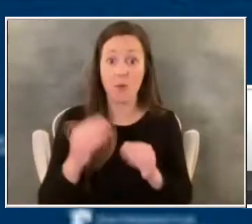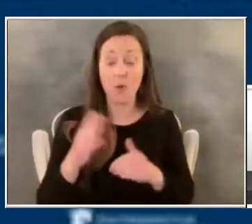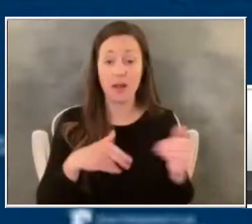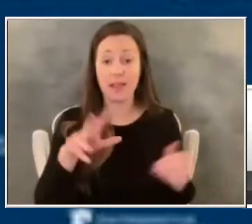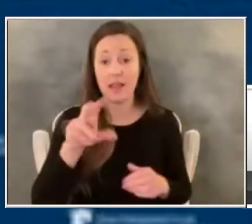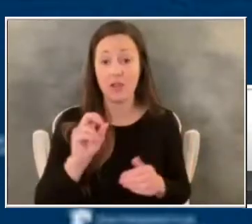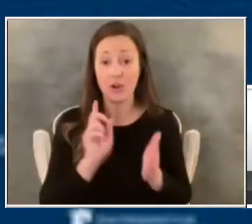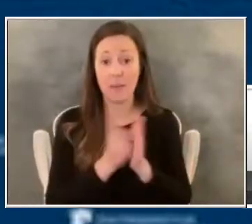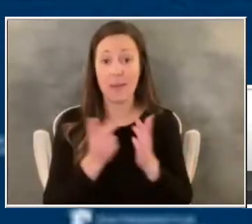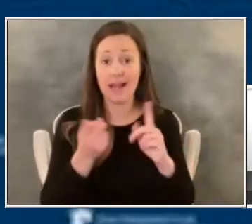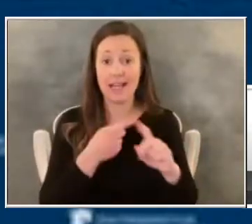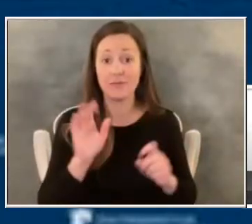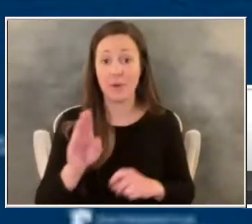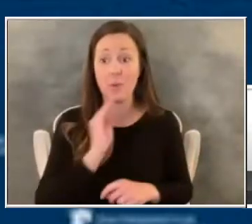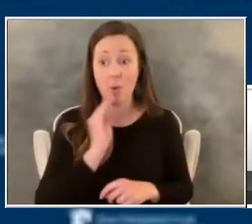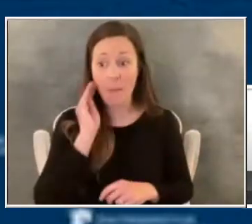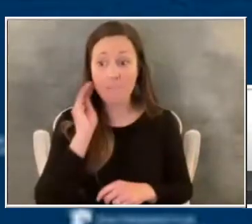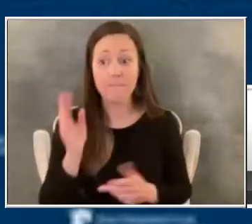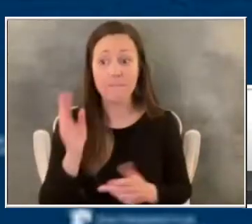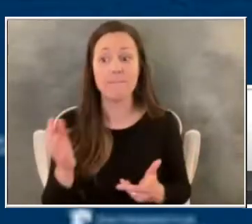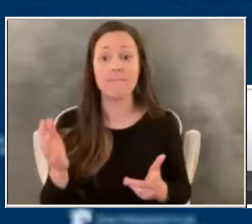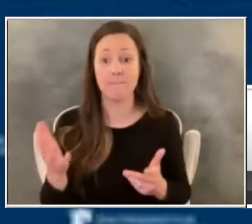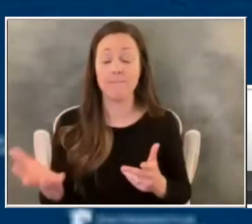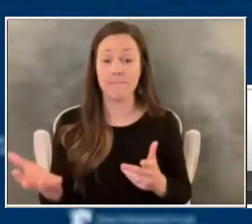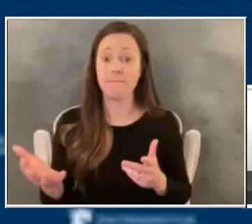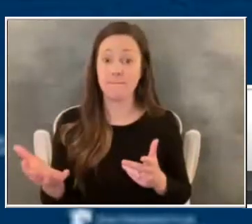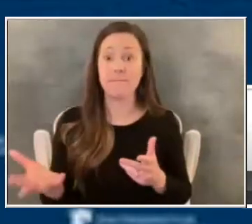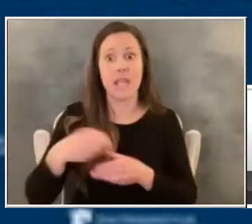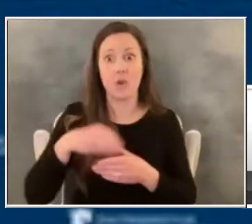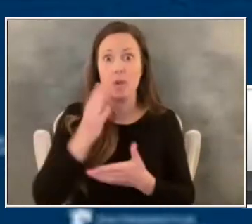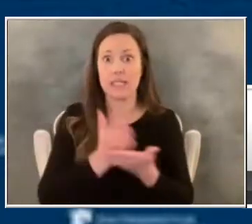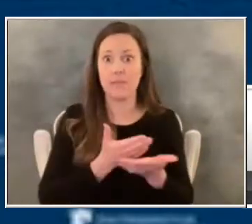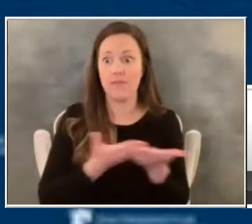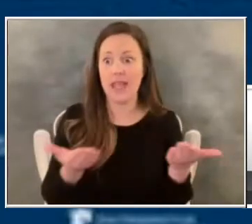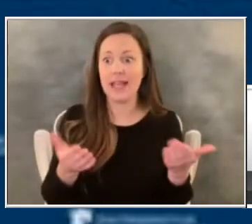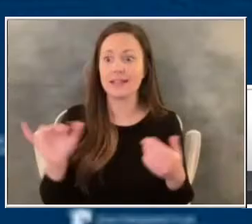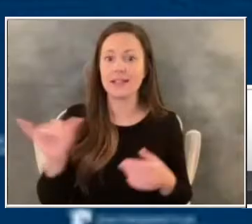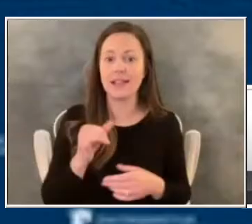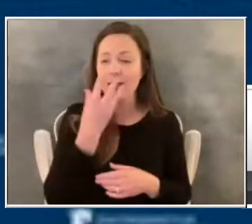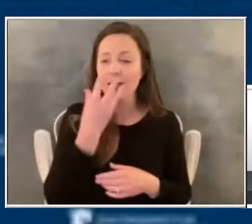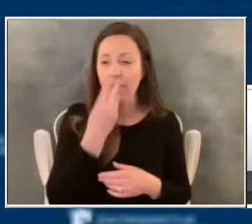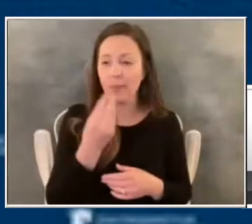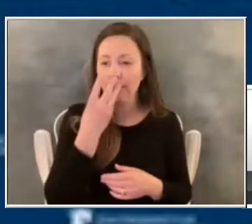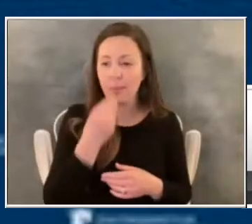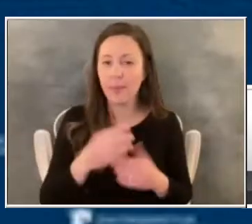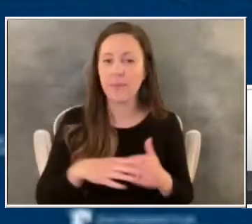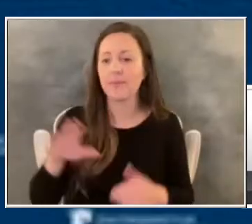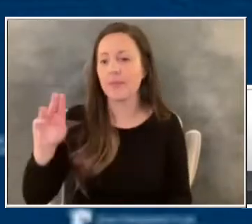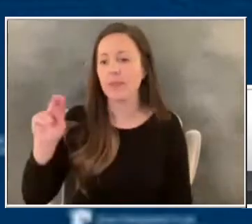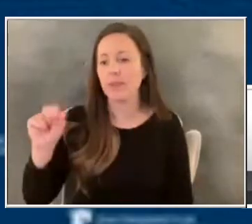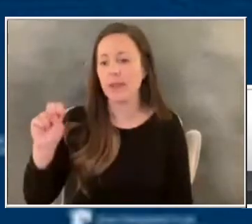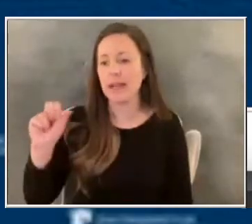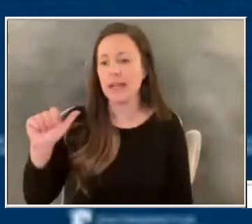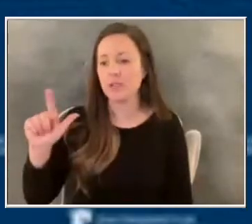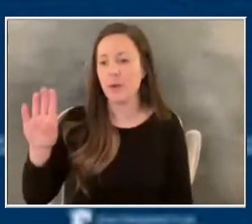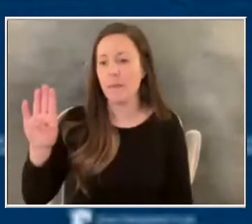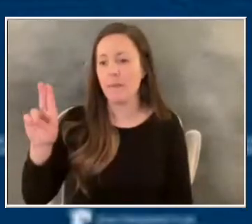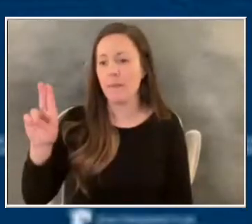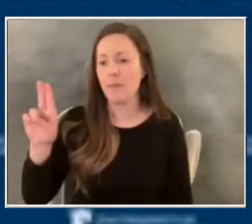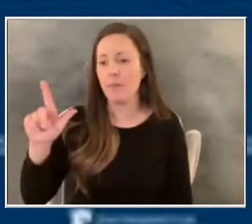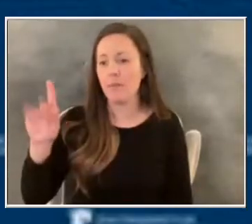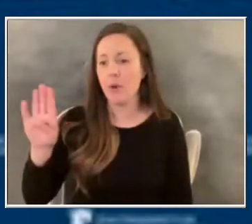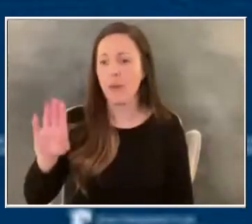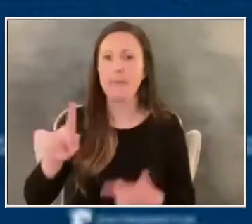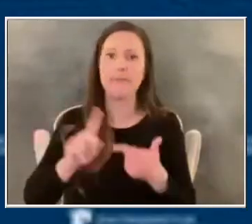you live to where you deliver, and including, some of the things you heard, nasal bulb for suctioning, a towel for